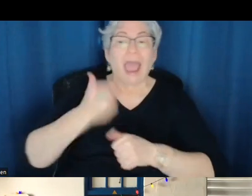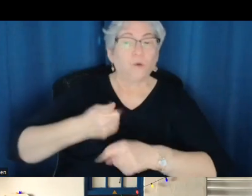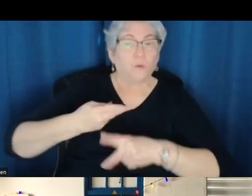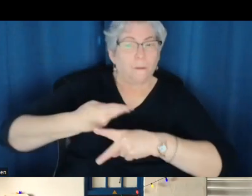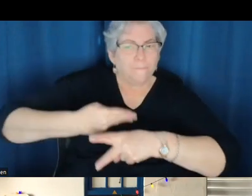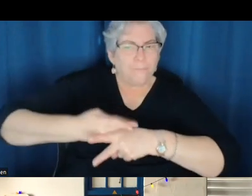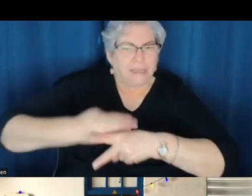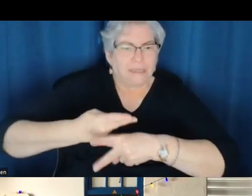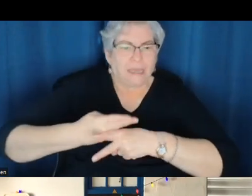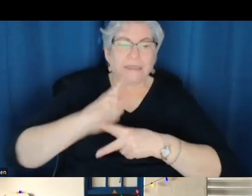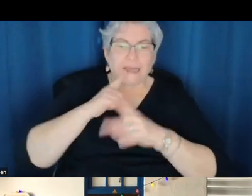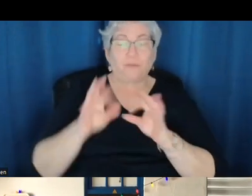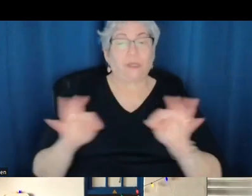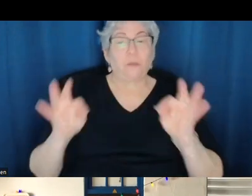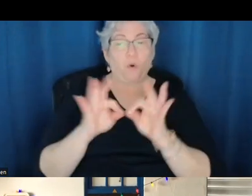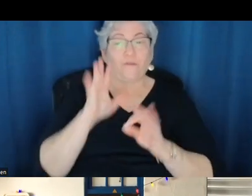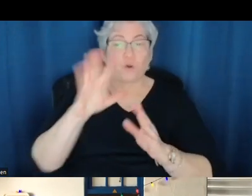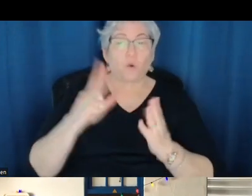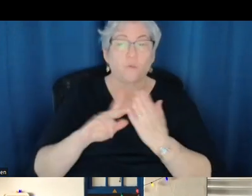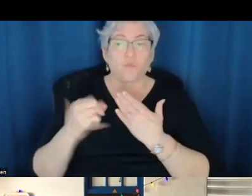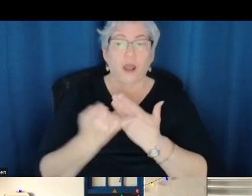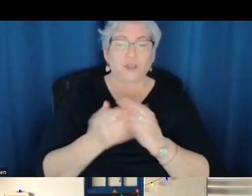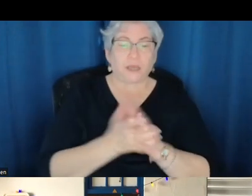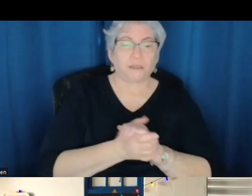the success of your project.